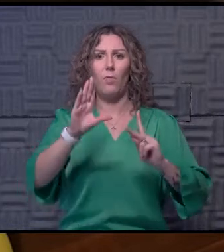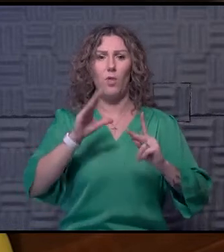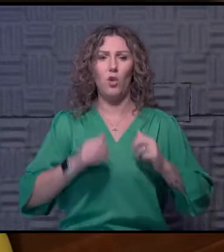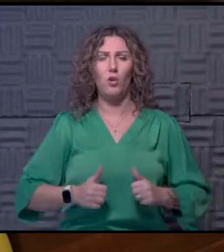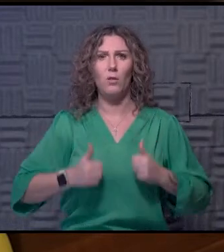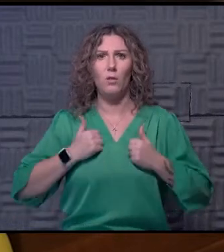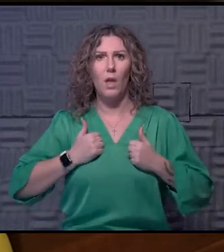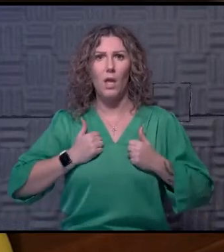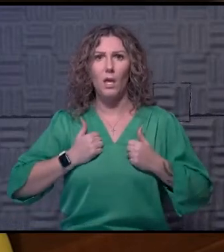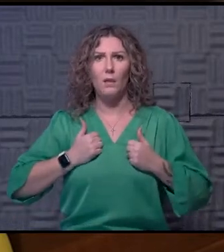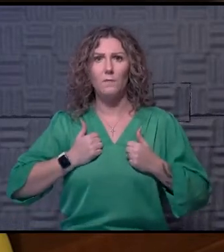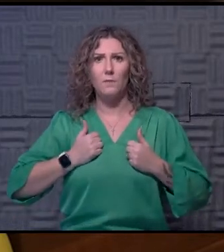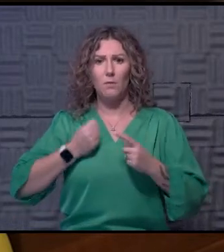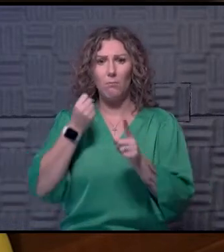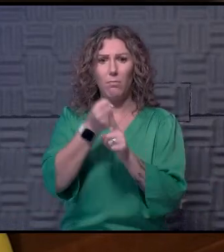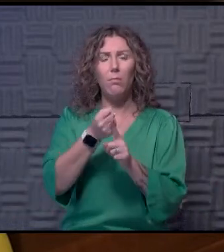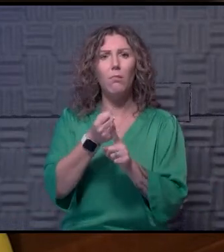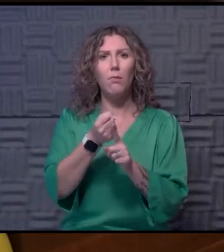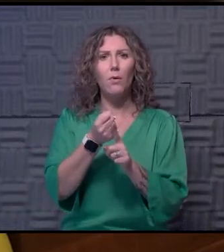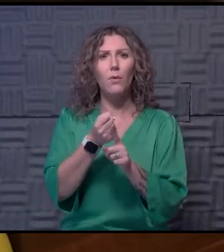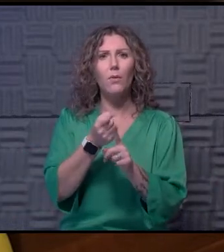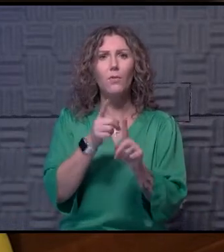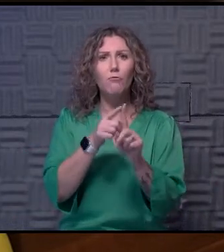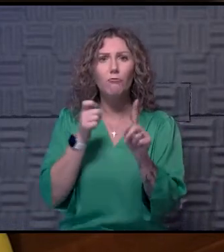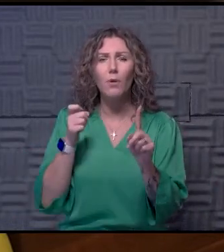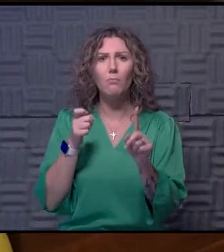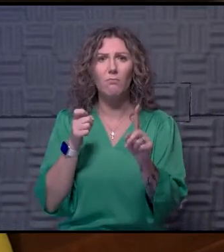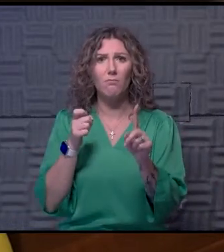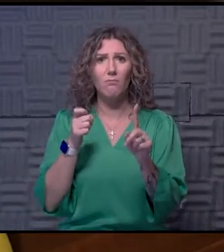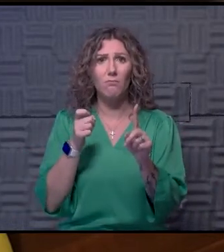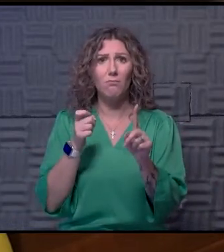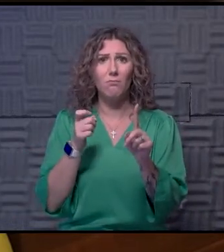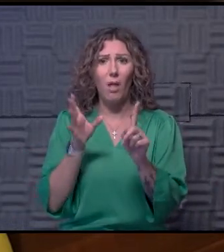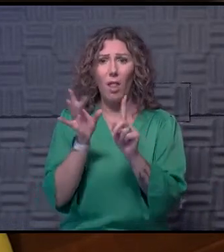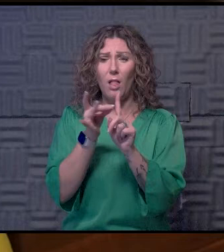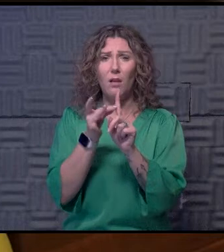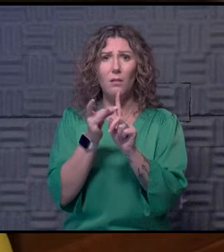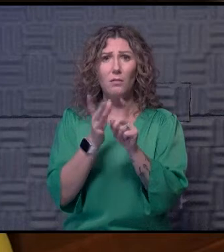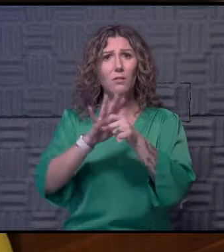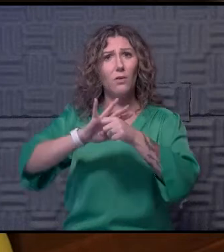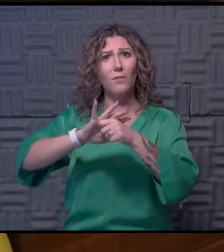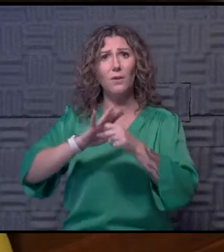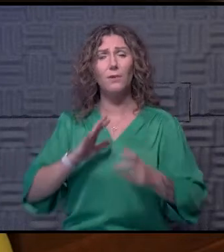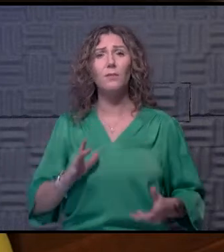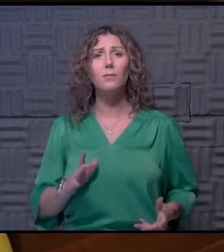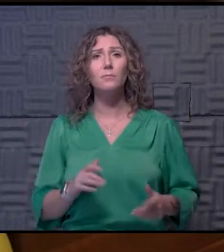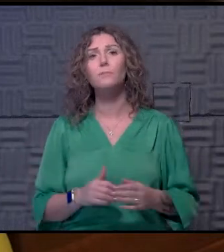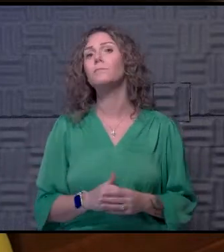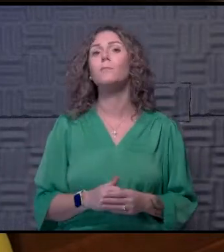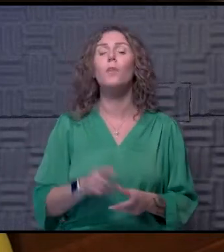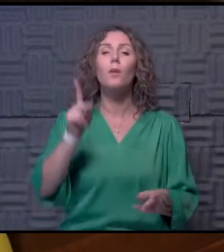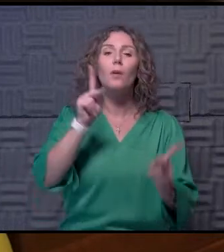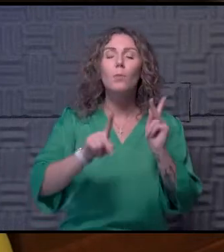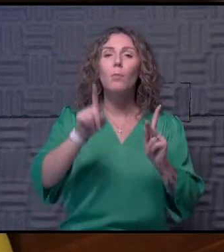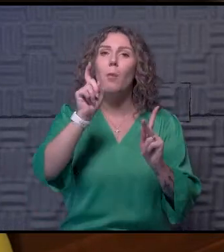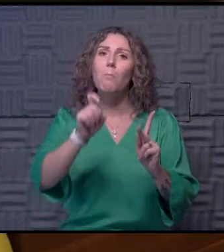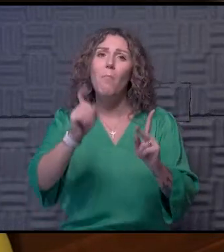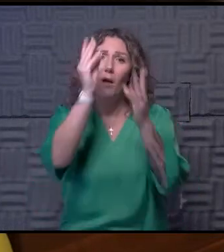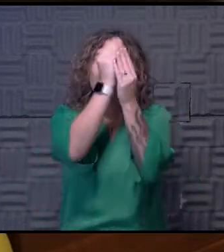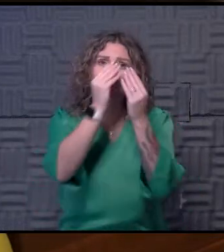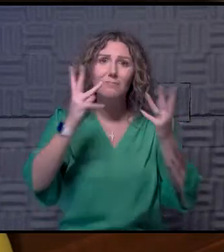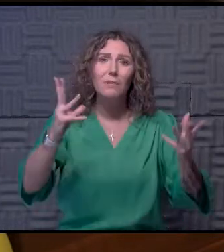are affected by this disease. We need to have people share their stories,